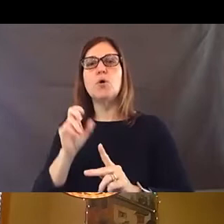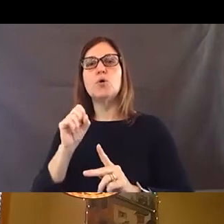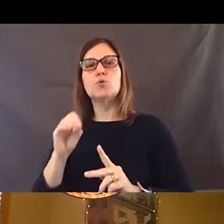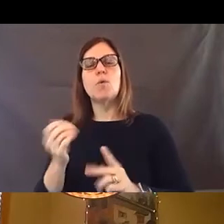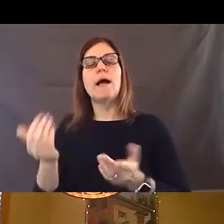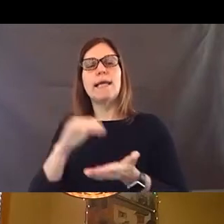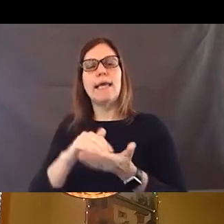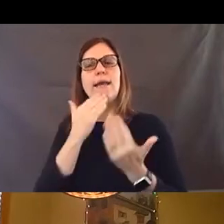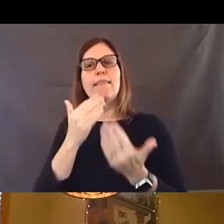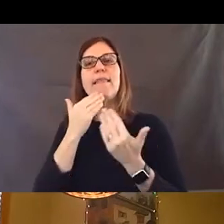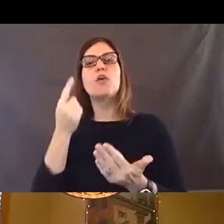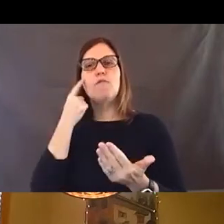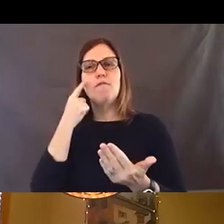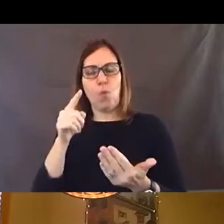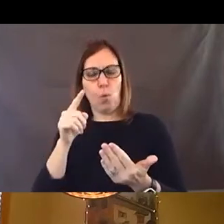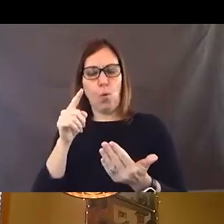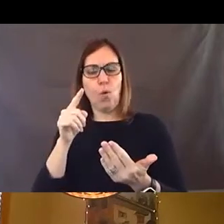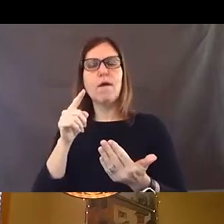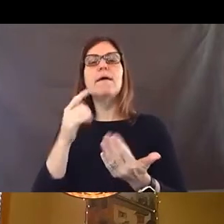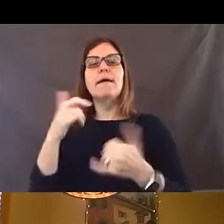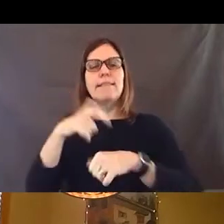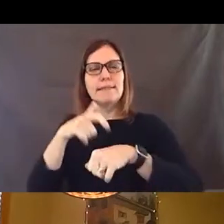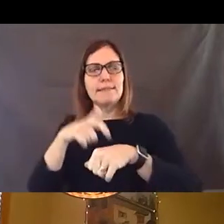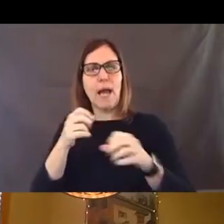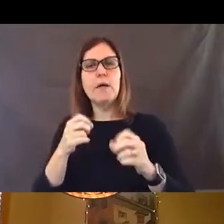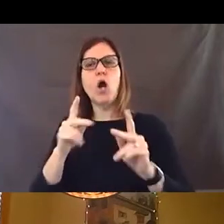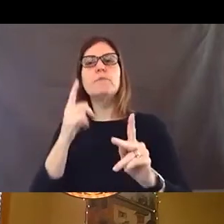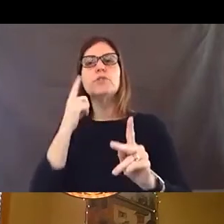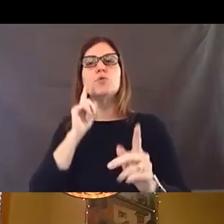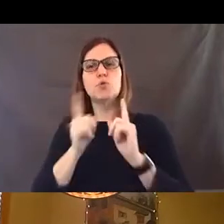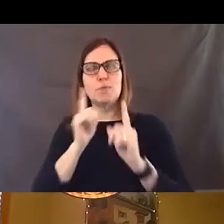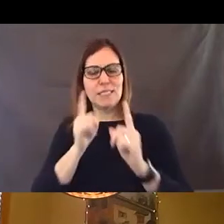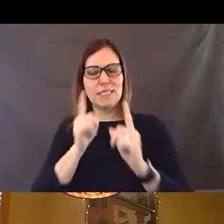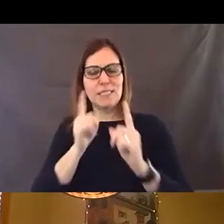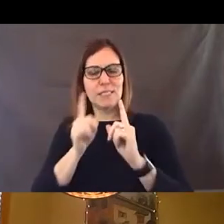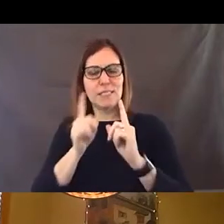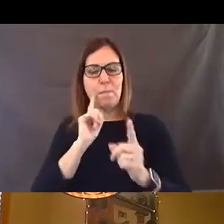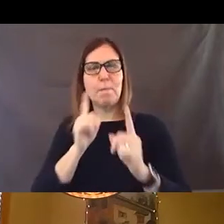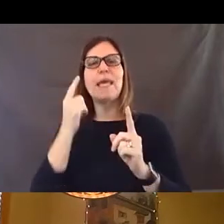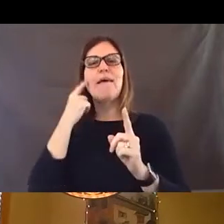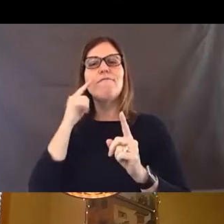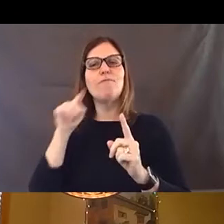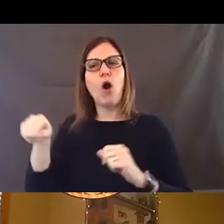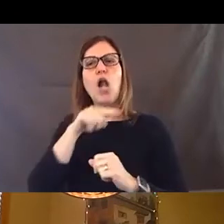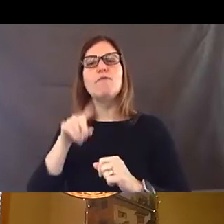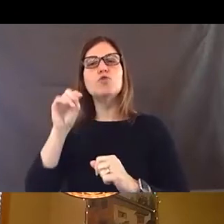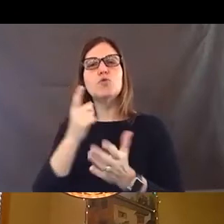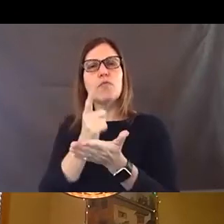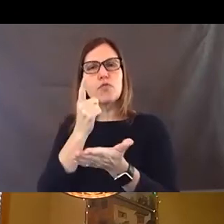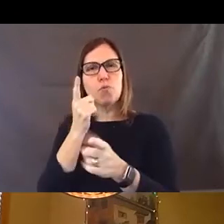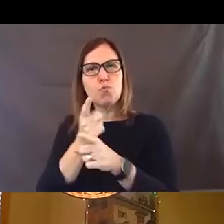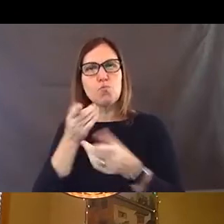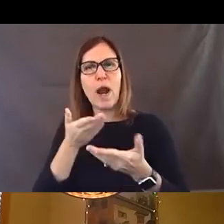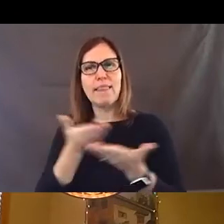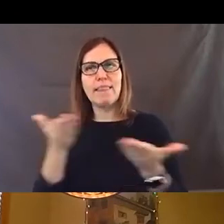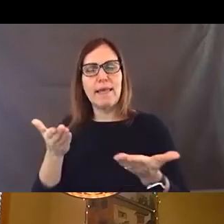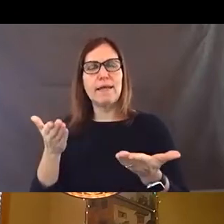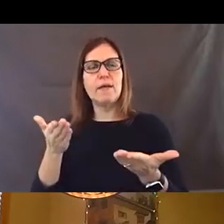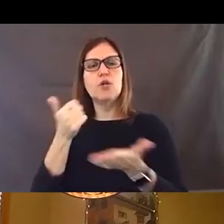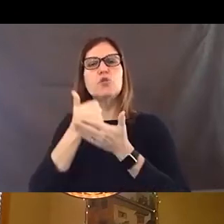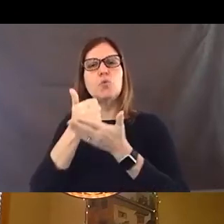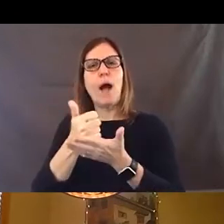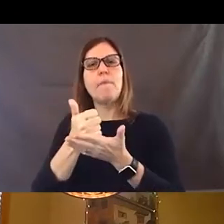you for this time and opportunity to speak and for you to do the right thing and assist us in